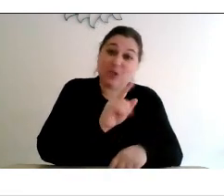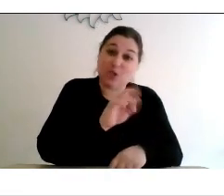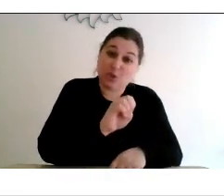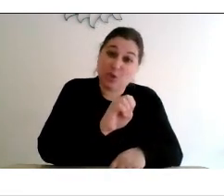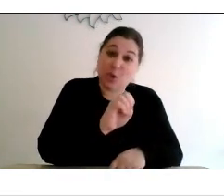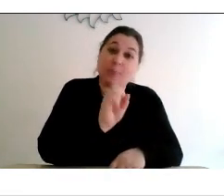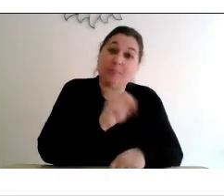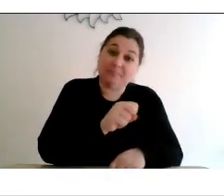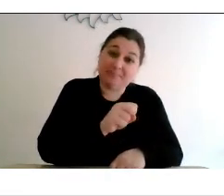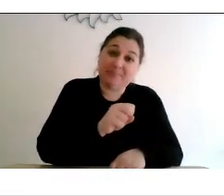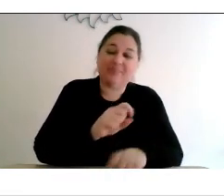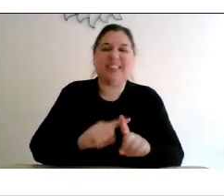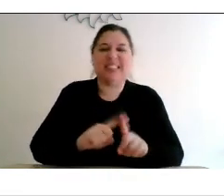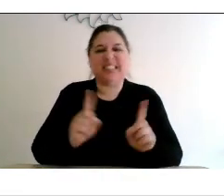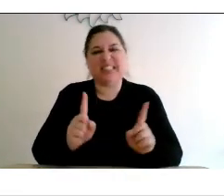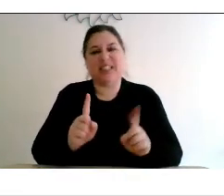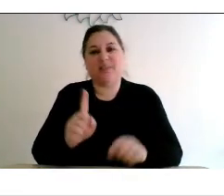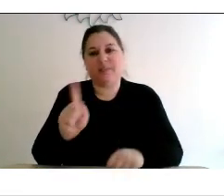different